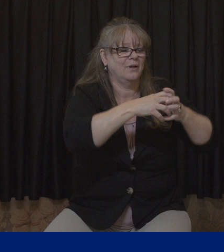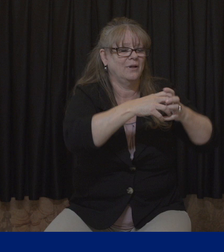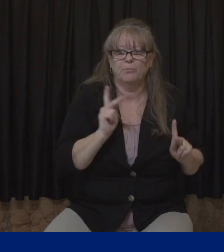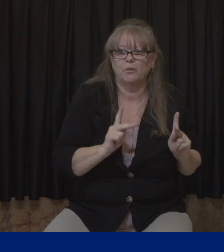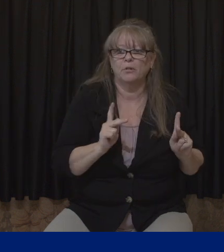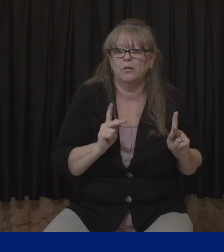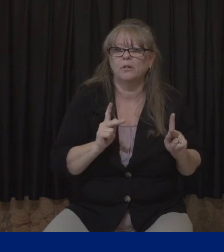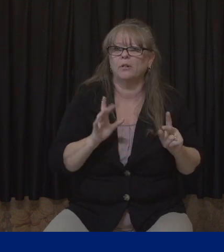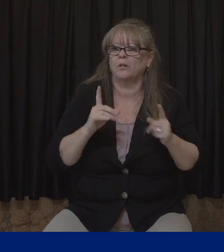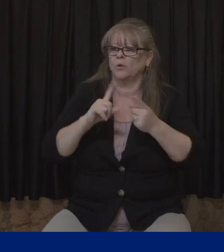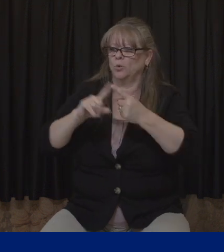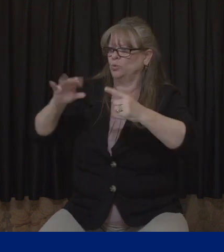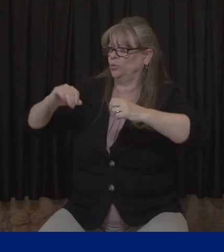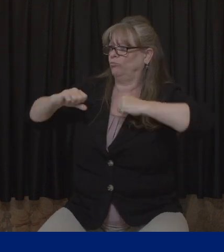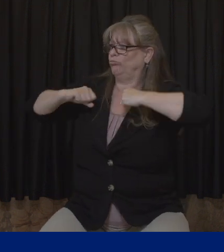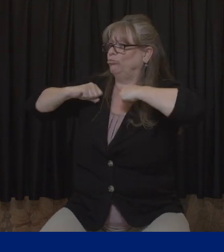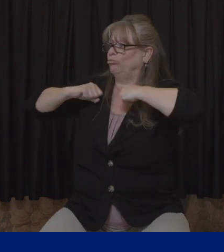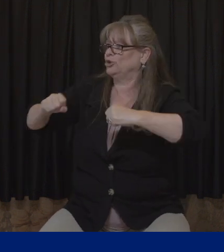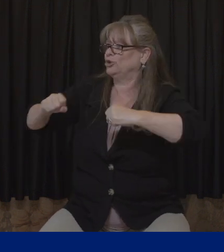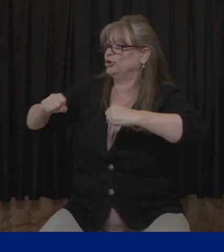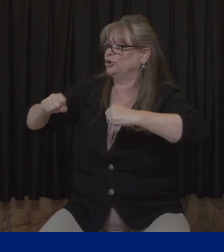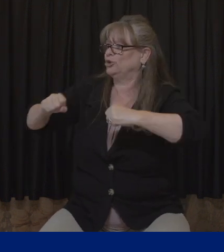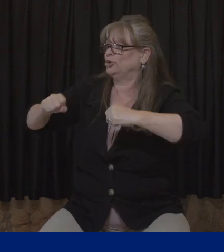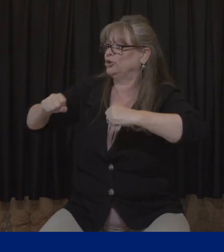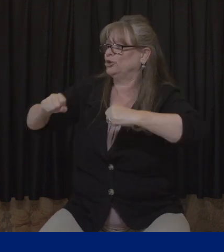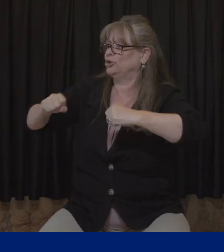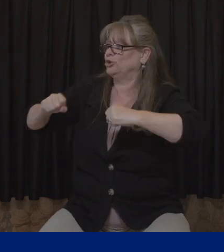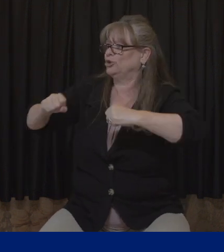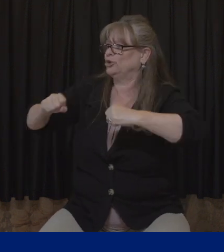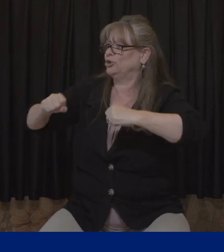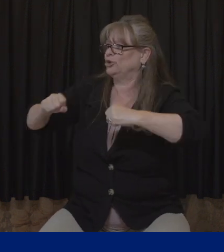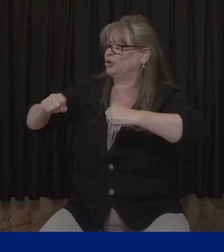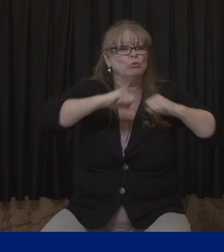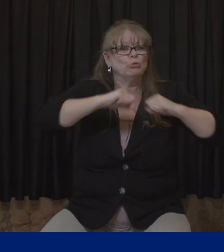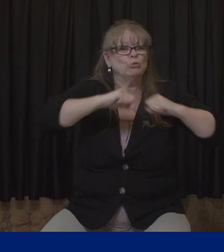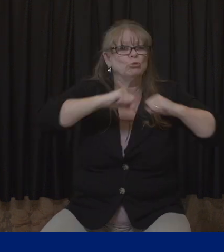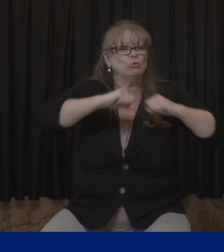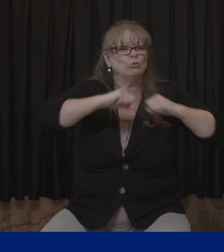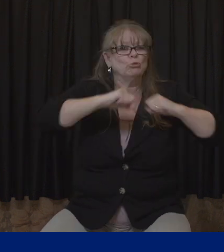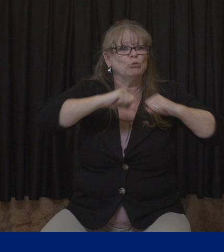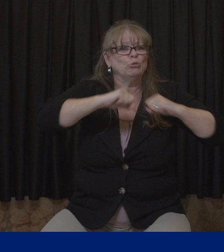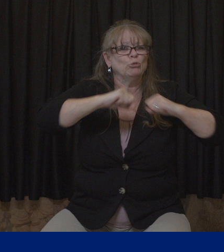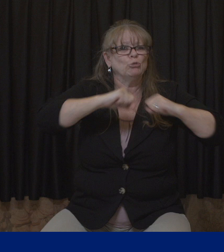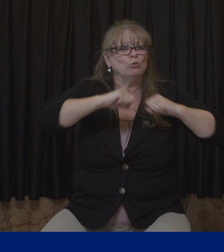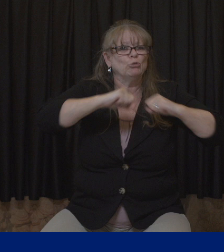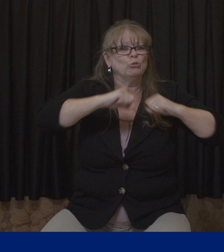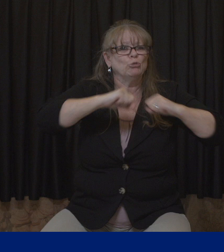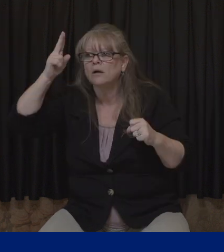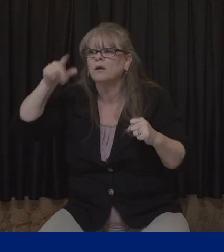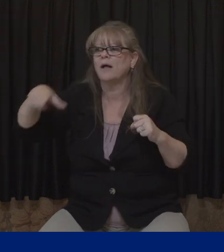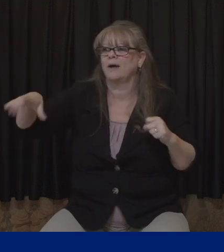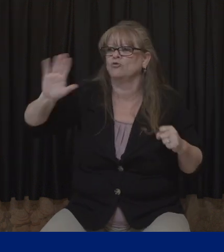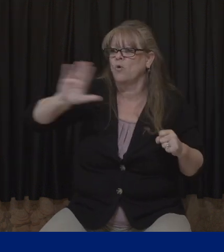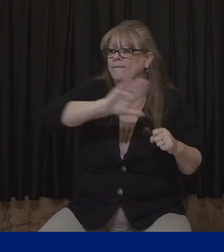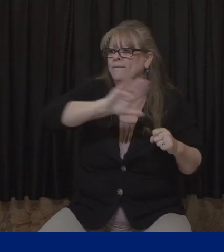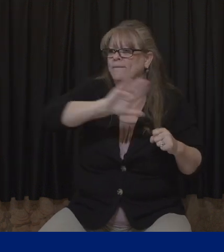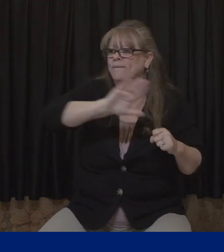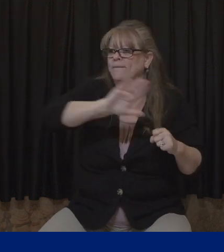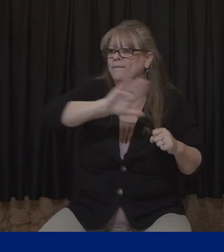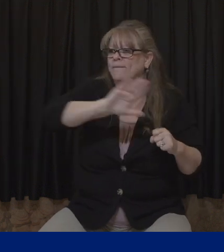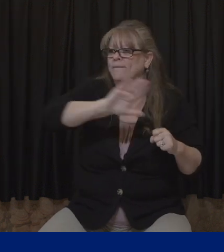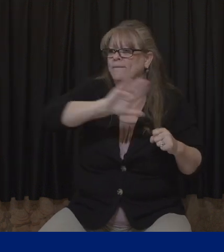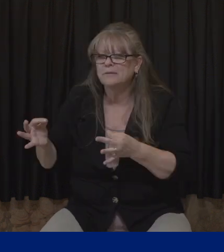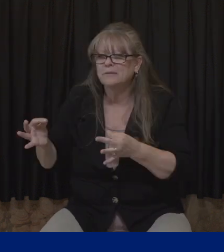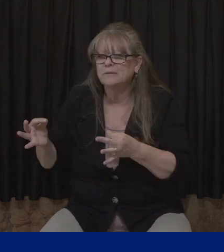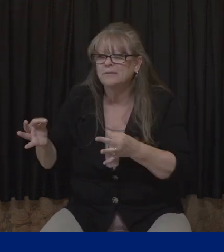and it could be your own. It could be your own. And that's why it's so important to make sure that we act carefully, with caution, not